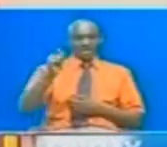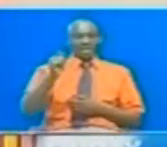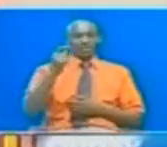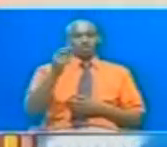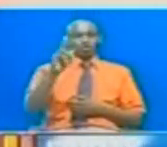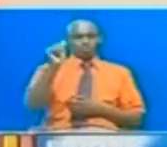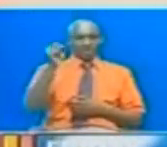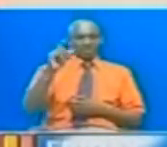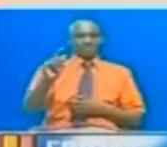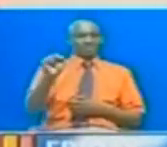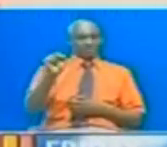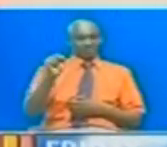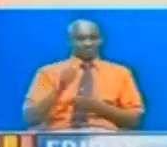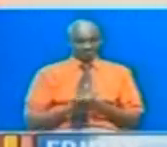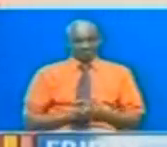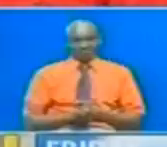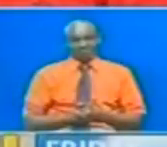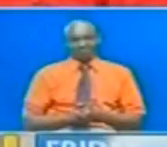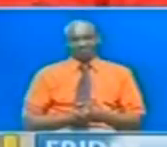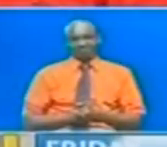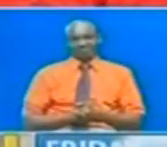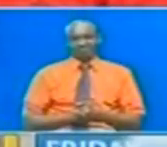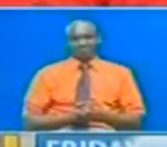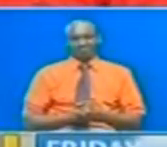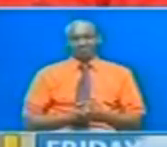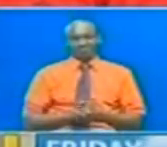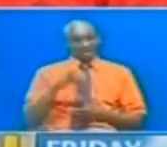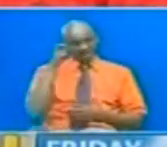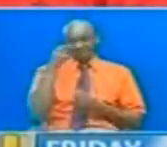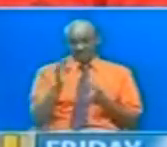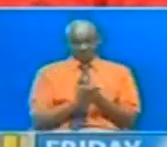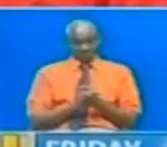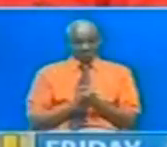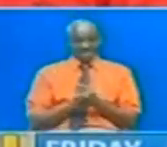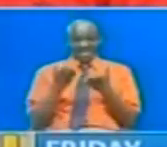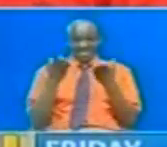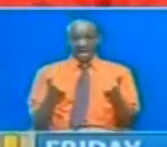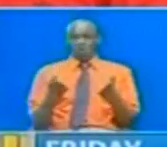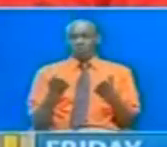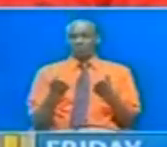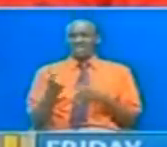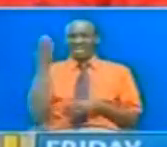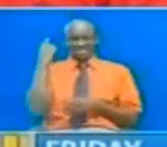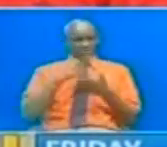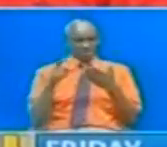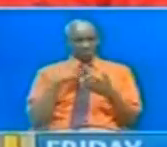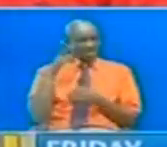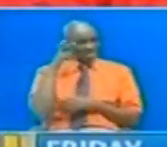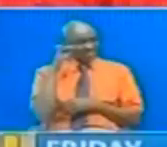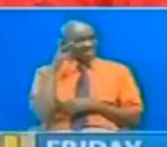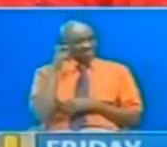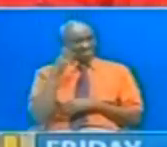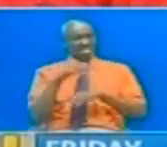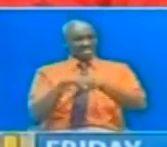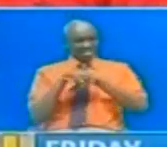Not tempestuous. Okay. No. All right. Okay, got it, Willis. Moving on now, over the weekend, last week, I was listening to some